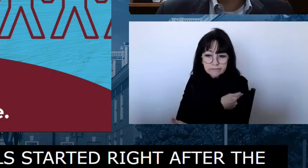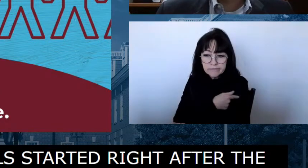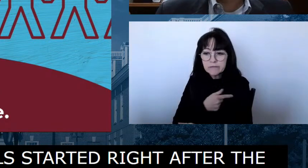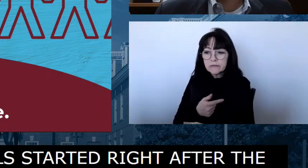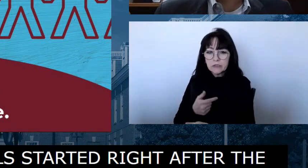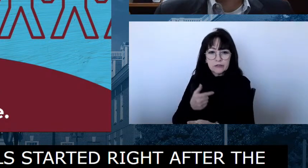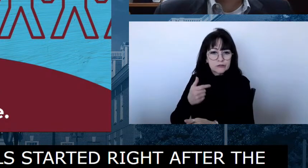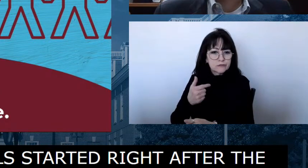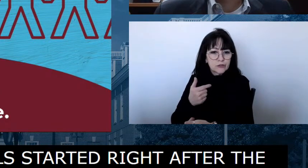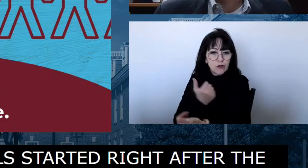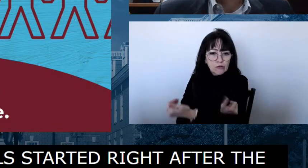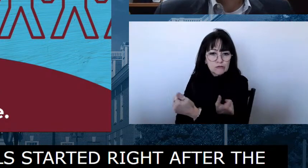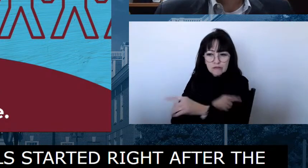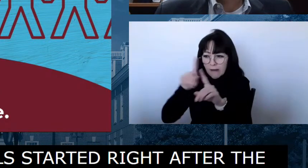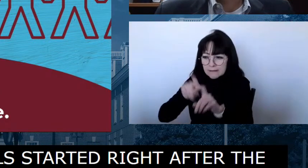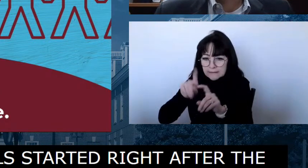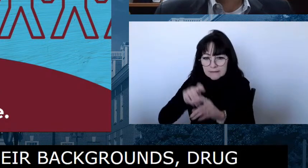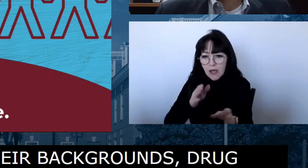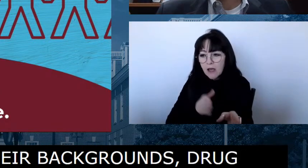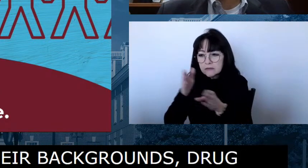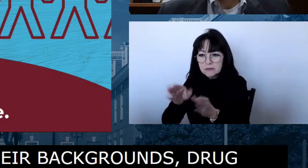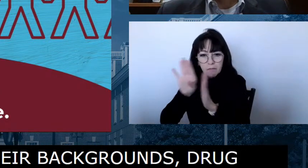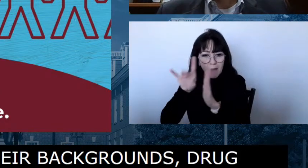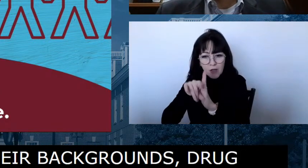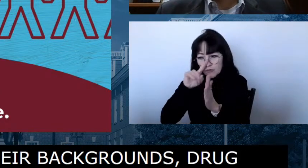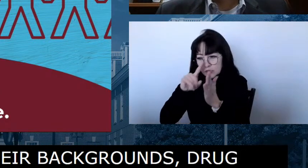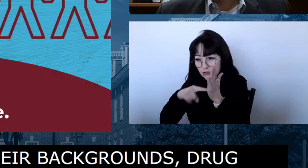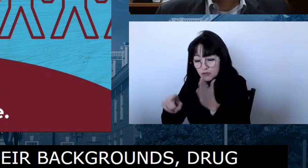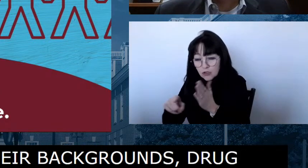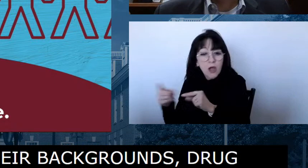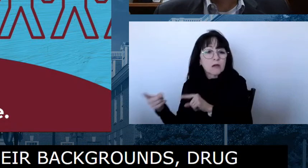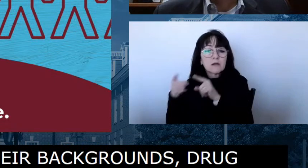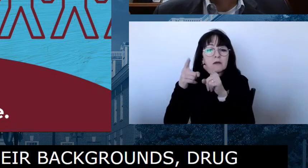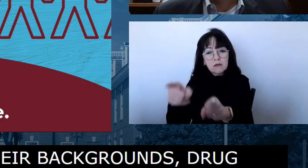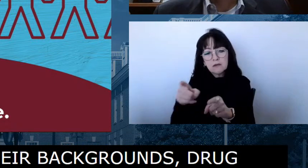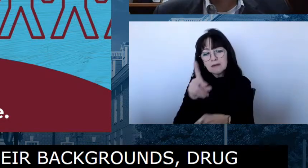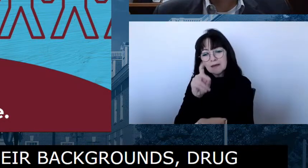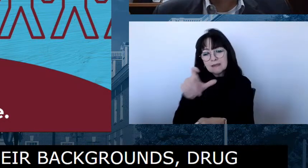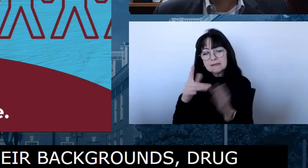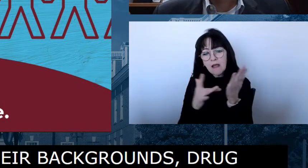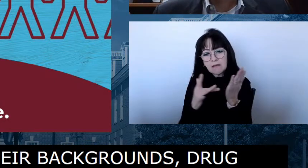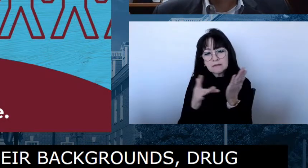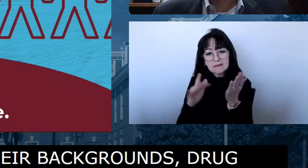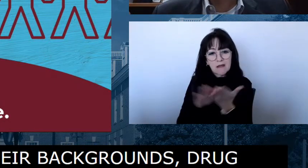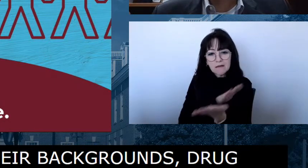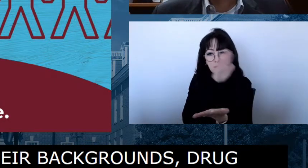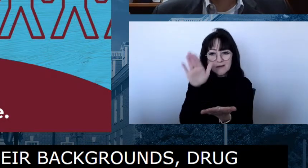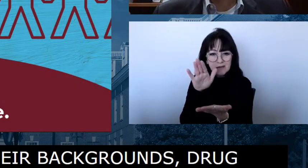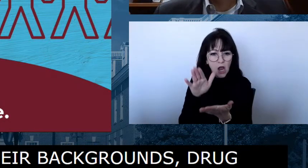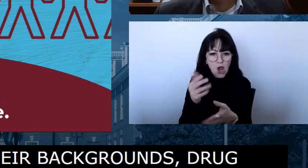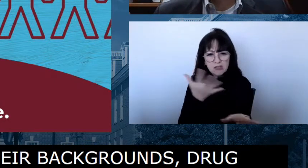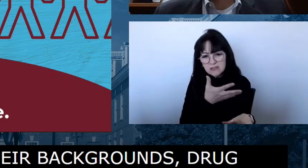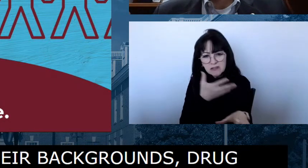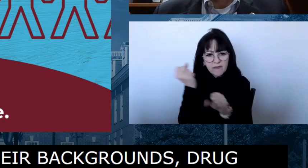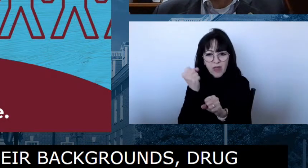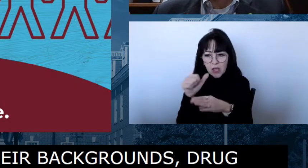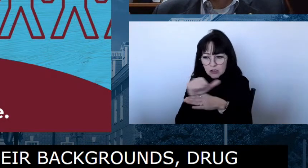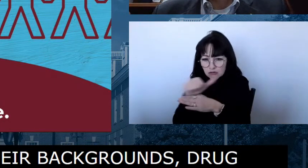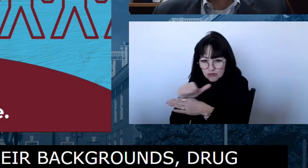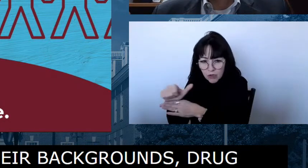classes. They went through the practical sessions with other facilities, and then they got put in homes, middle to late